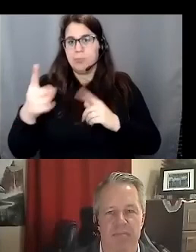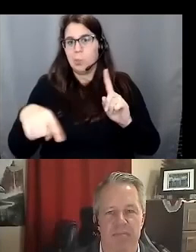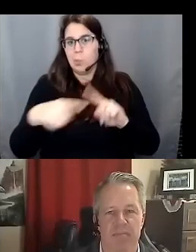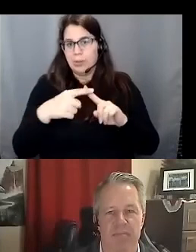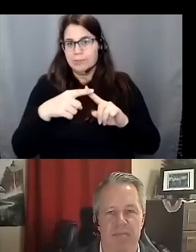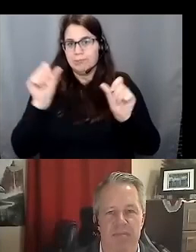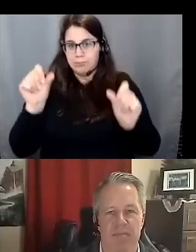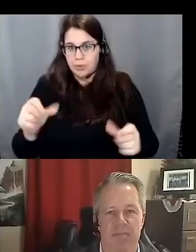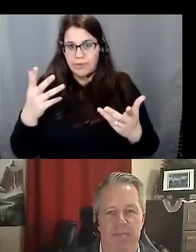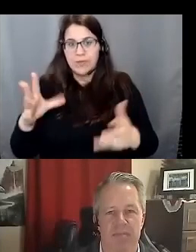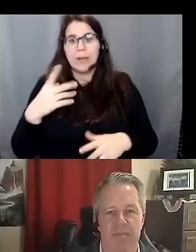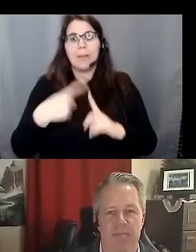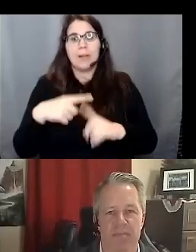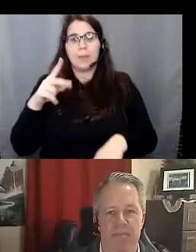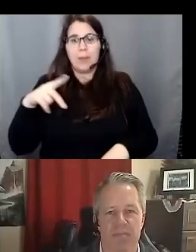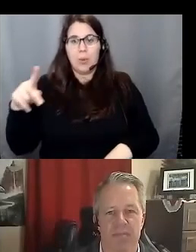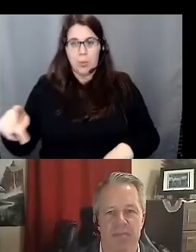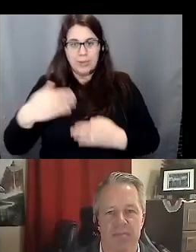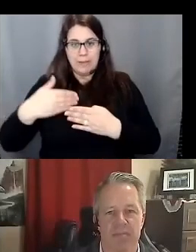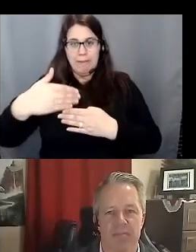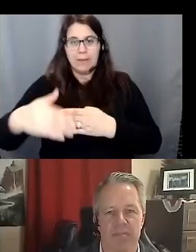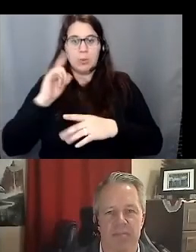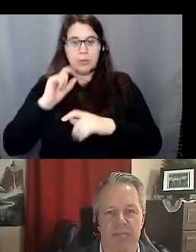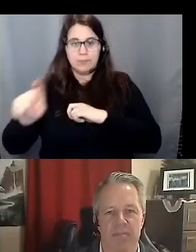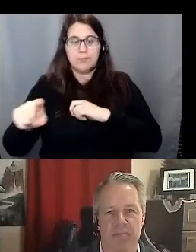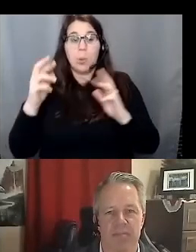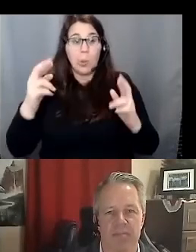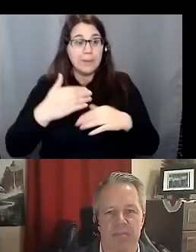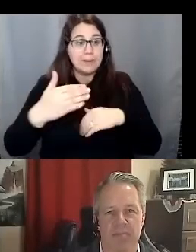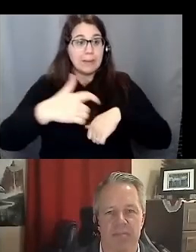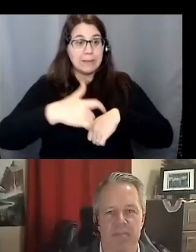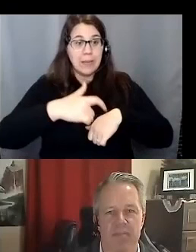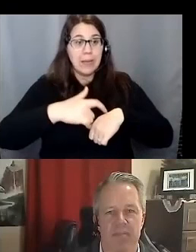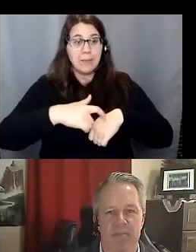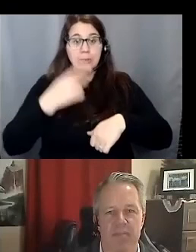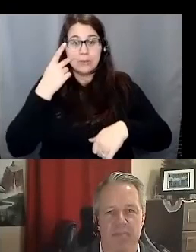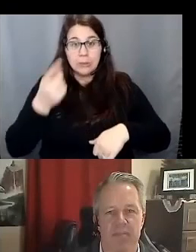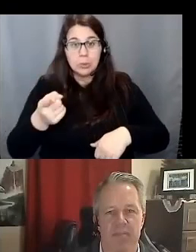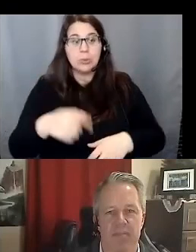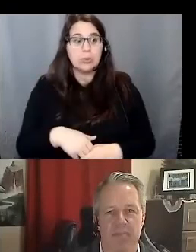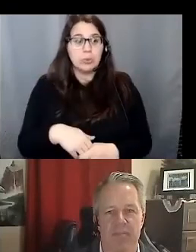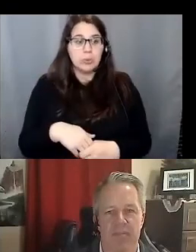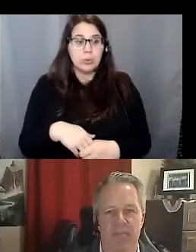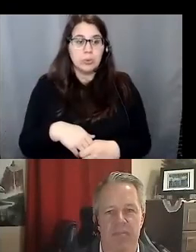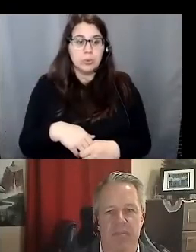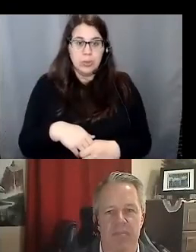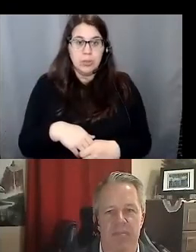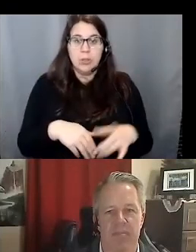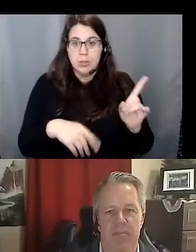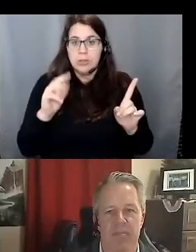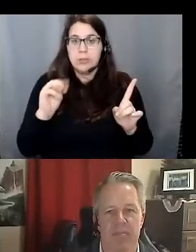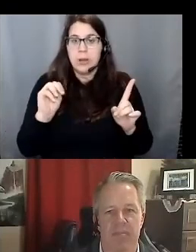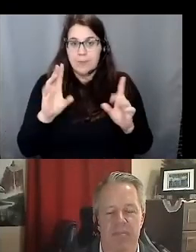of the PowerPoint slide deck. And then we hope to see you for our next workshop in the series that Tom had referenced